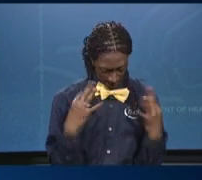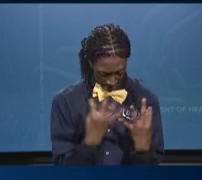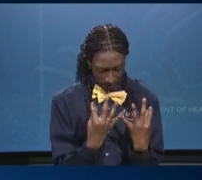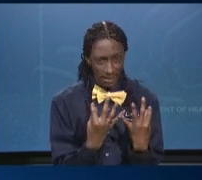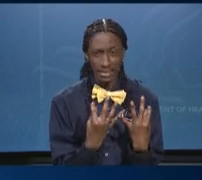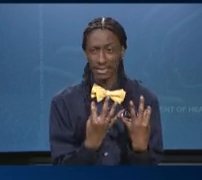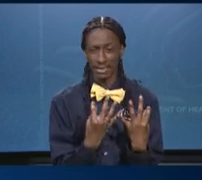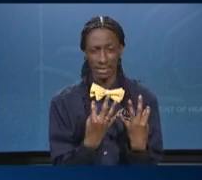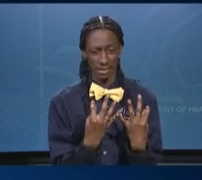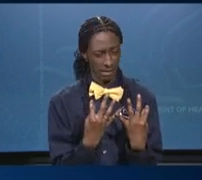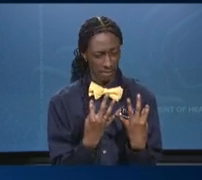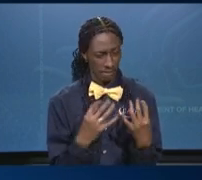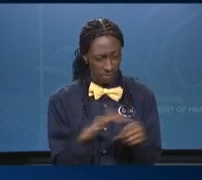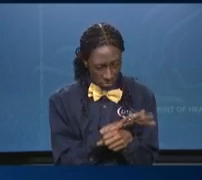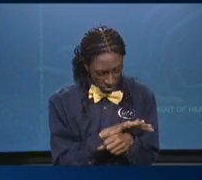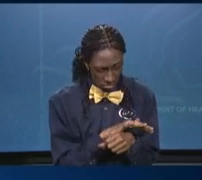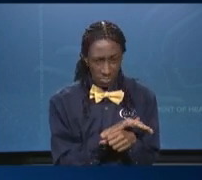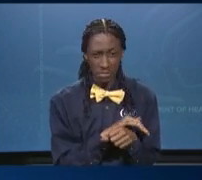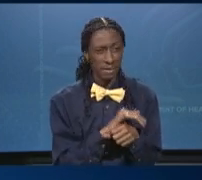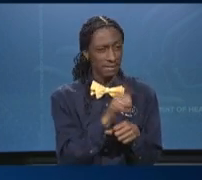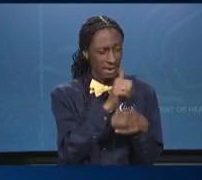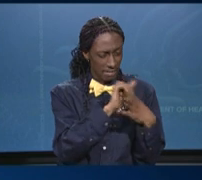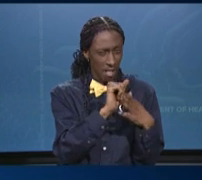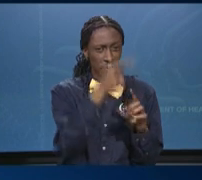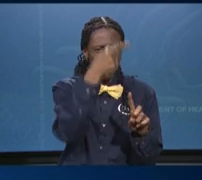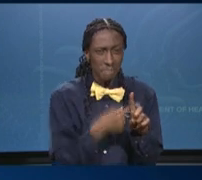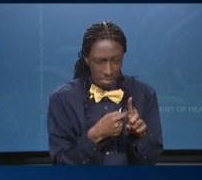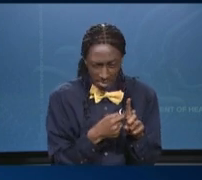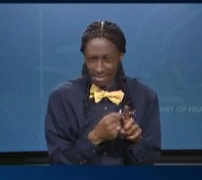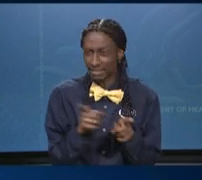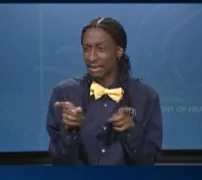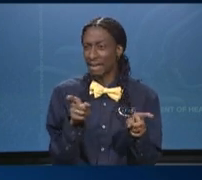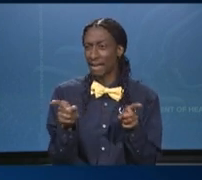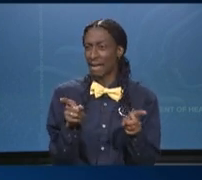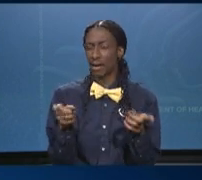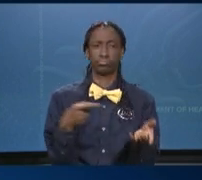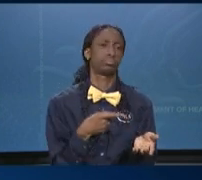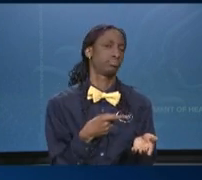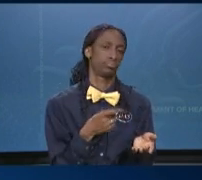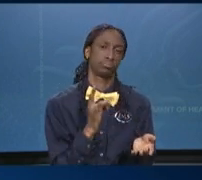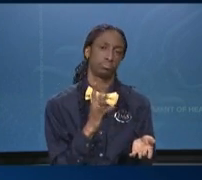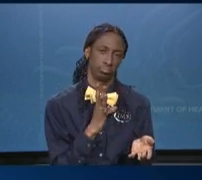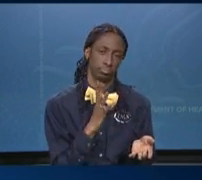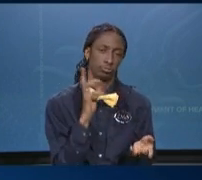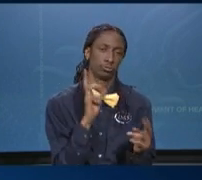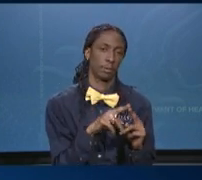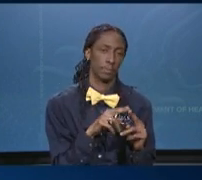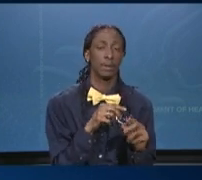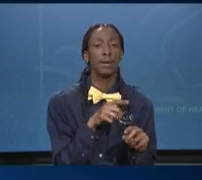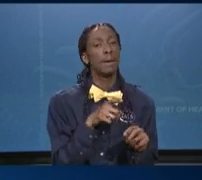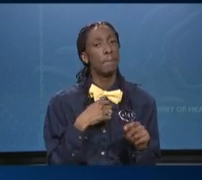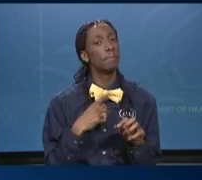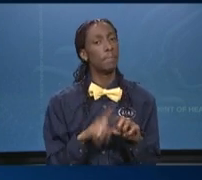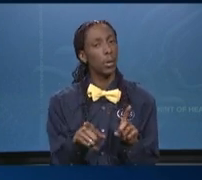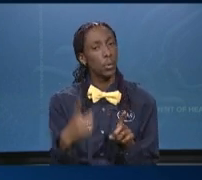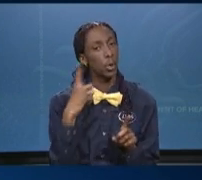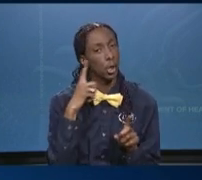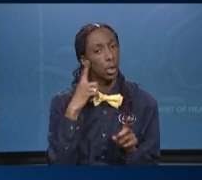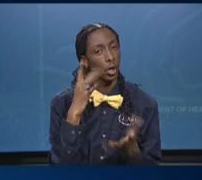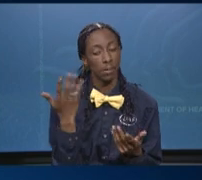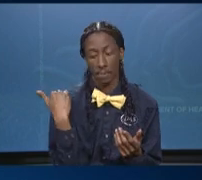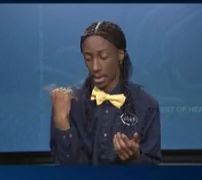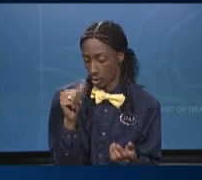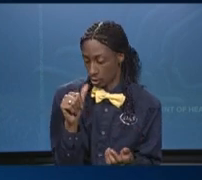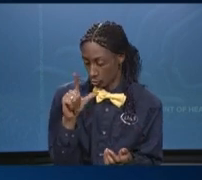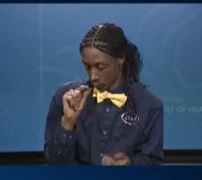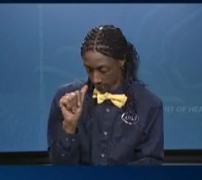the entire month. Not a bad deal. Not a bad deal. But then again, we've heard the stories, right? In 2010, I